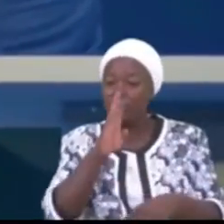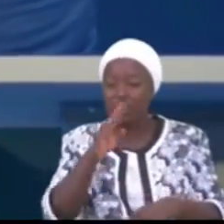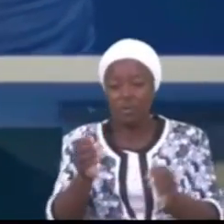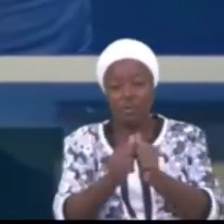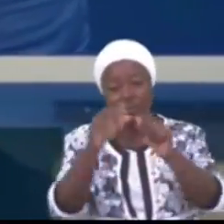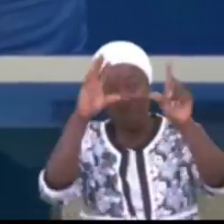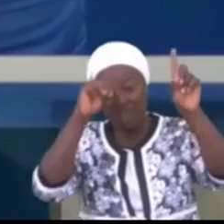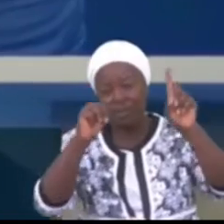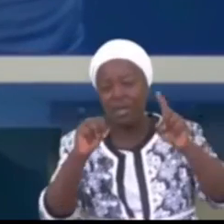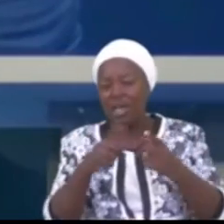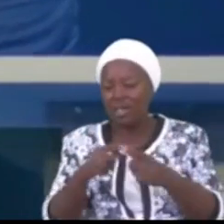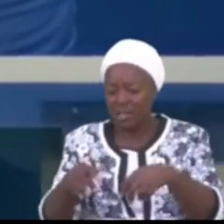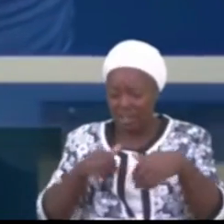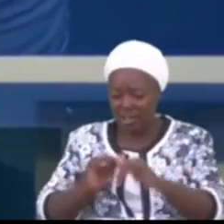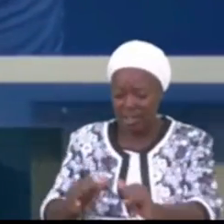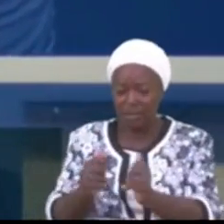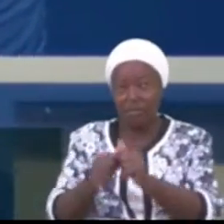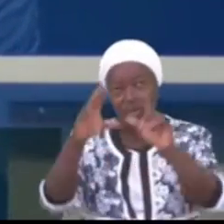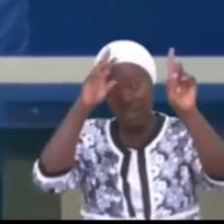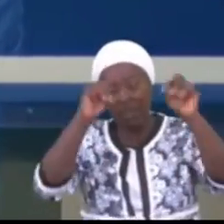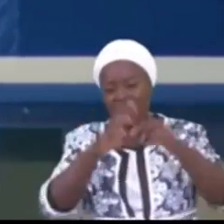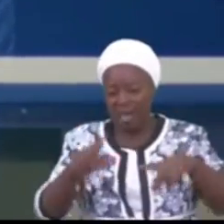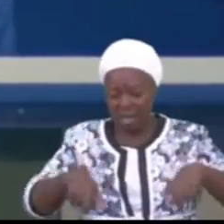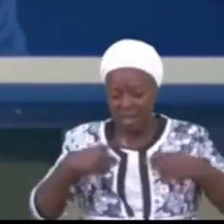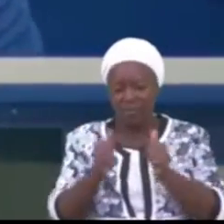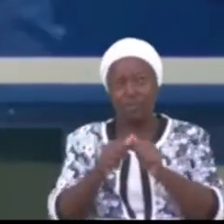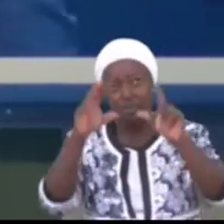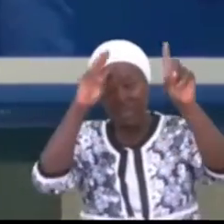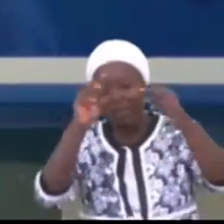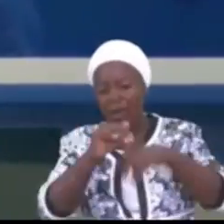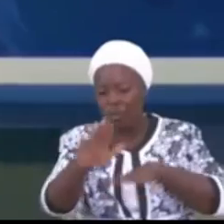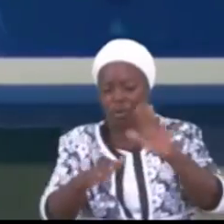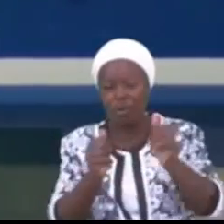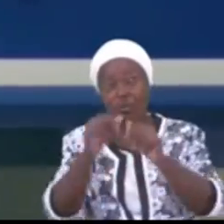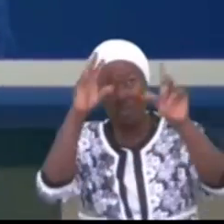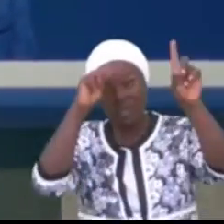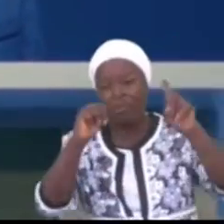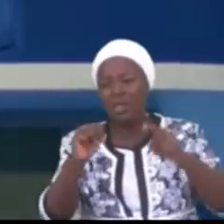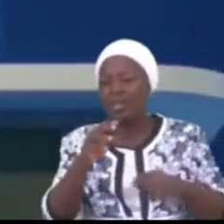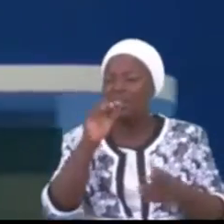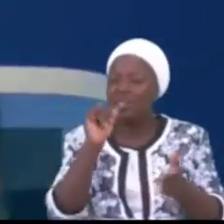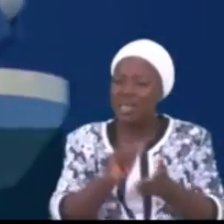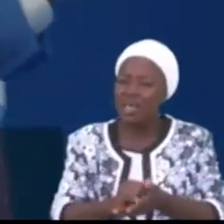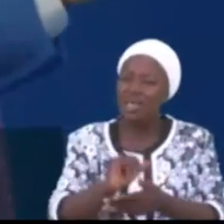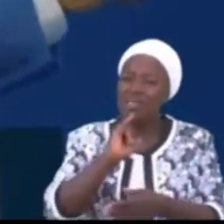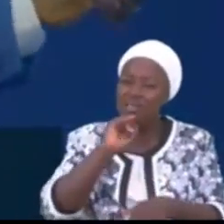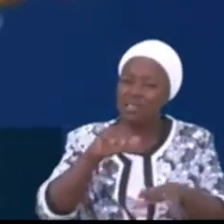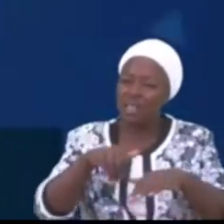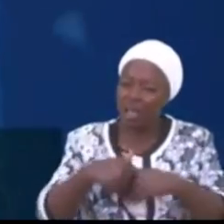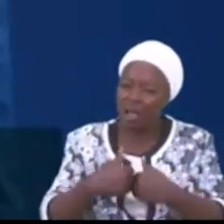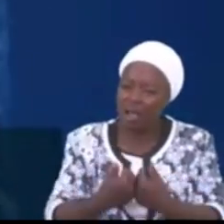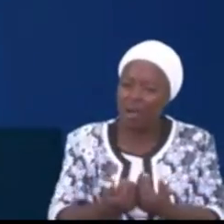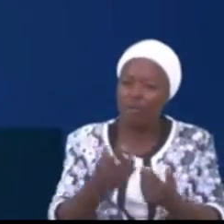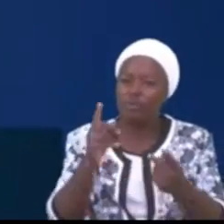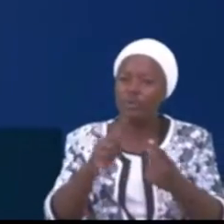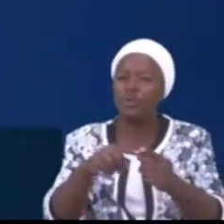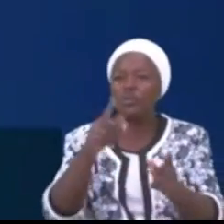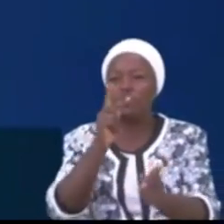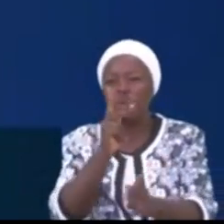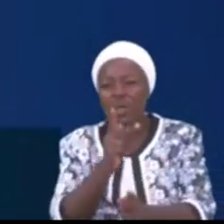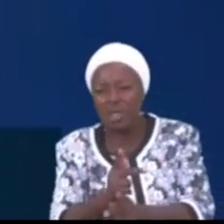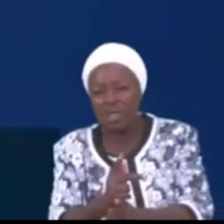with him and dwell with him and walk with him. That is how to keep